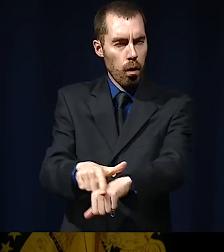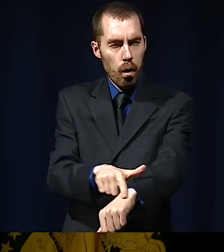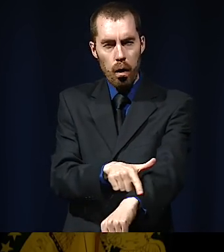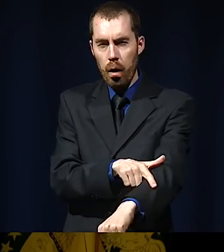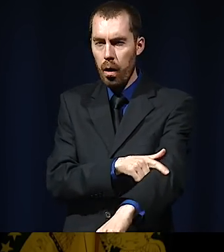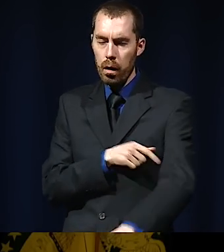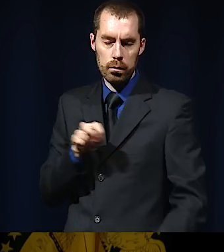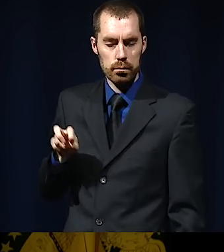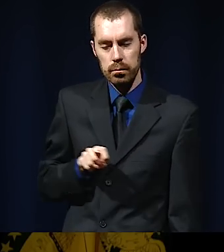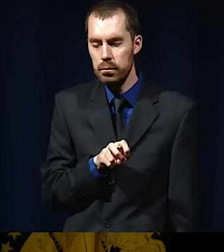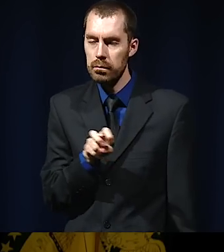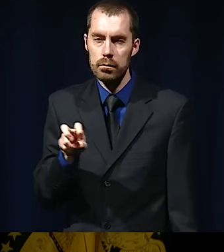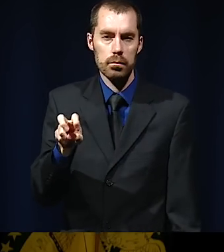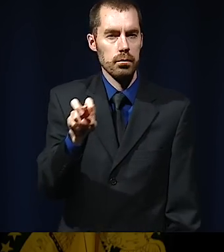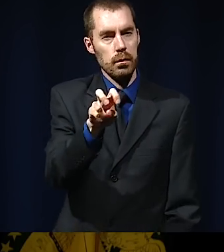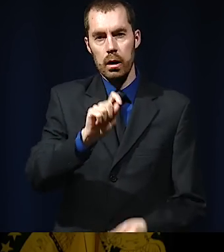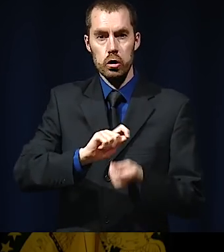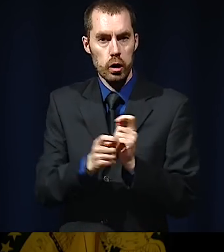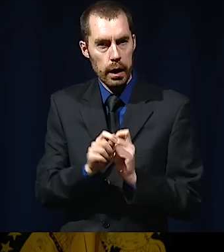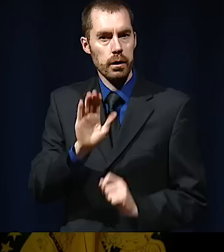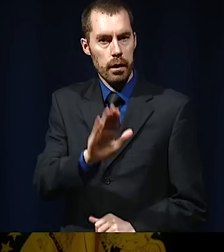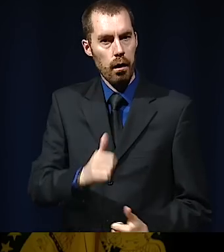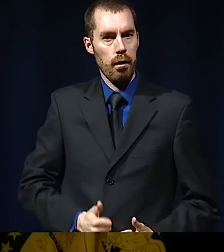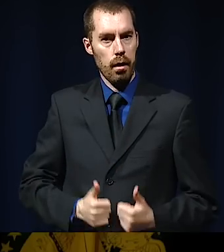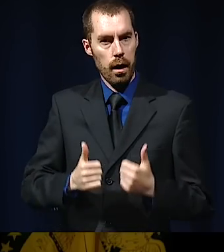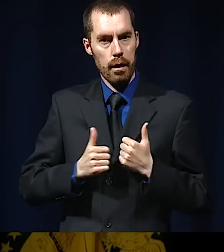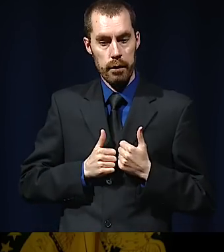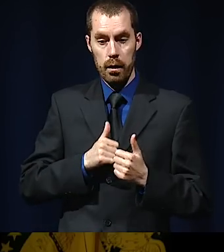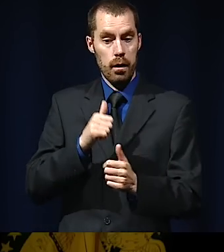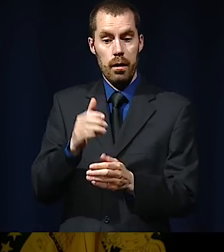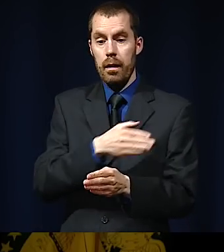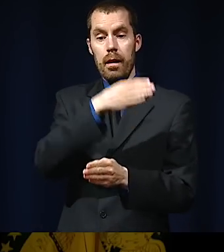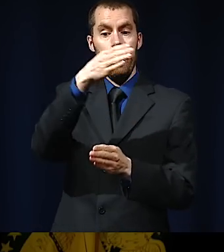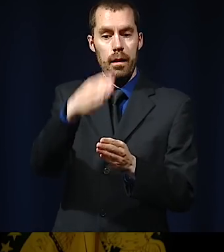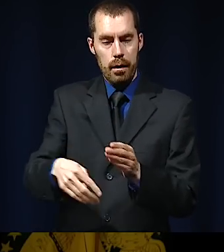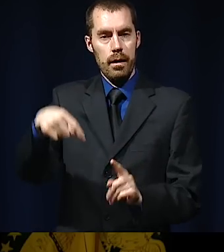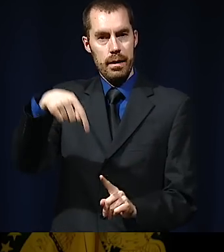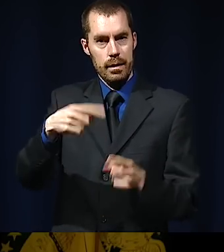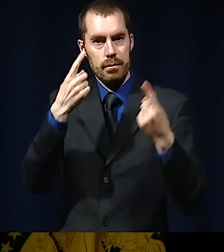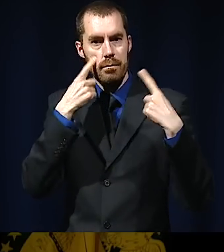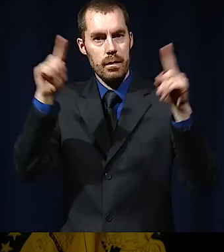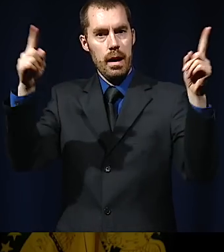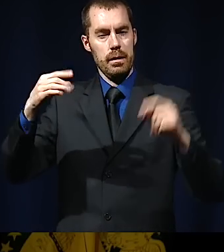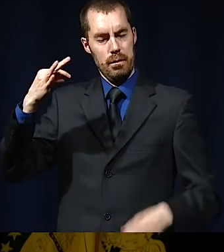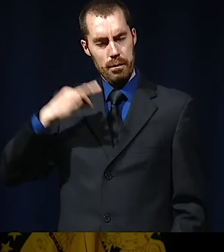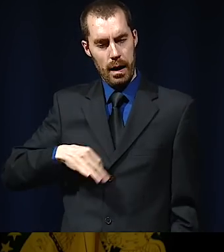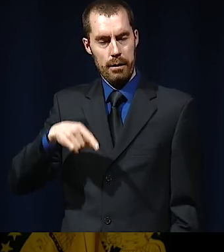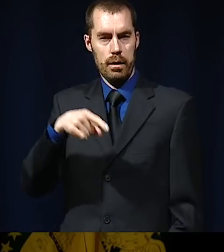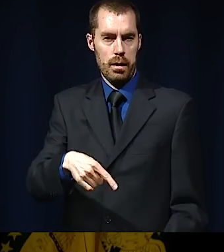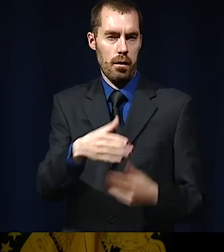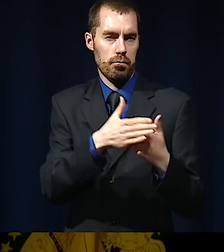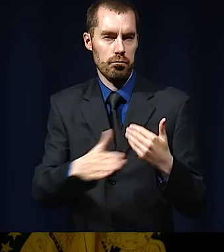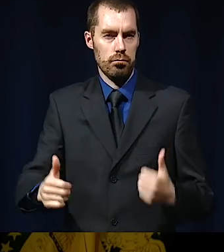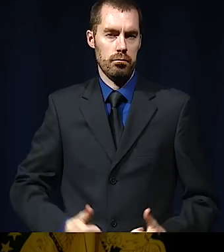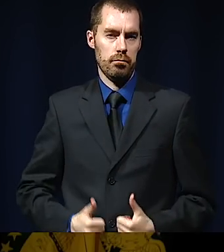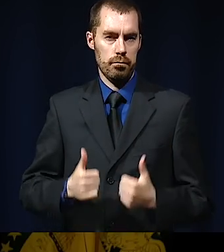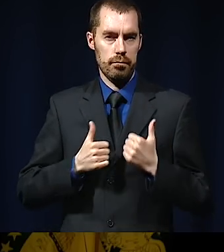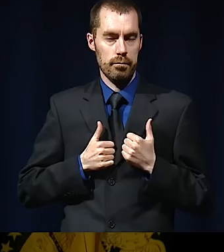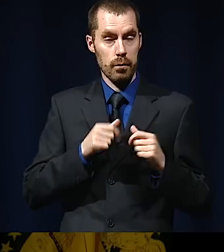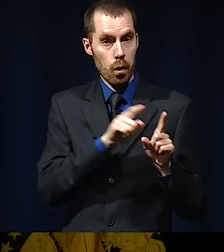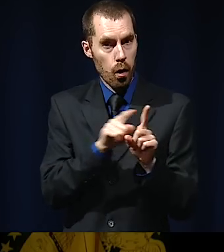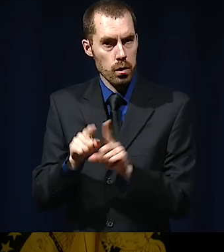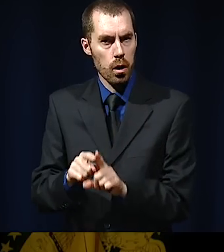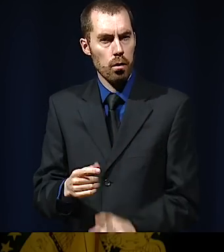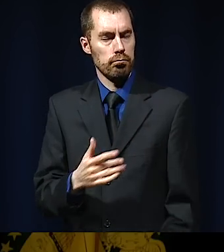culminating in this success that they'll benefit from for the rest of their life. And I'm also struck by how